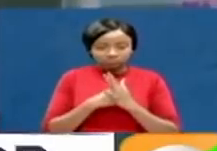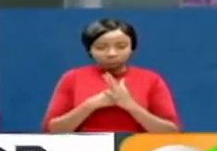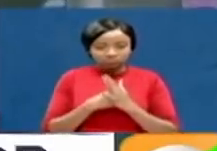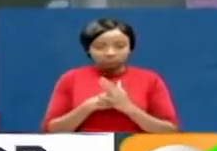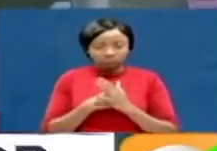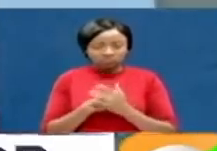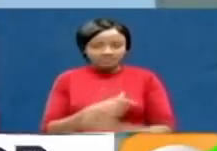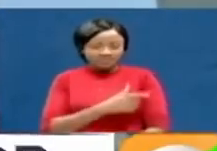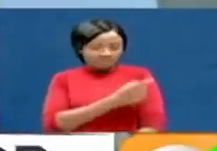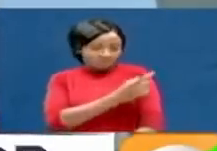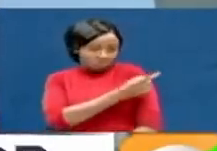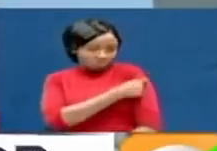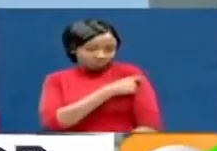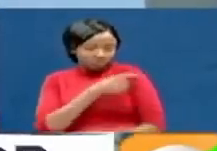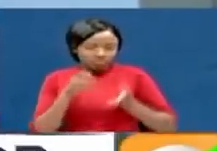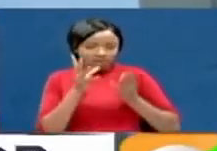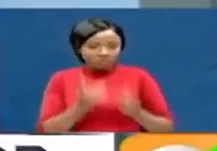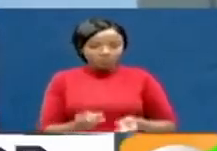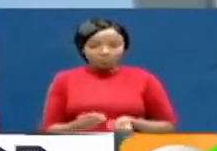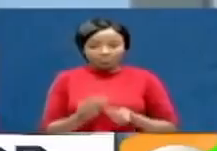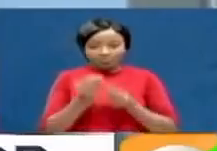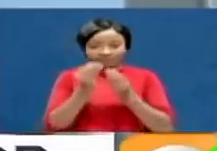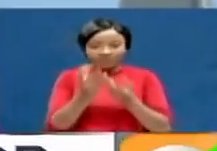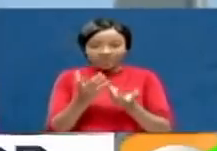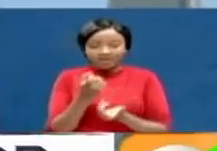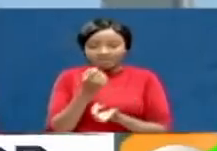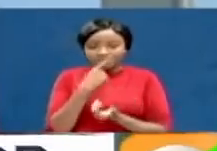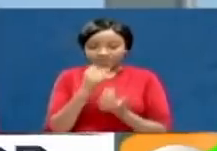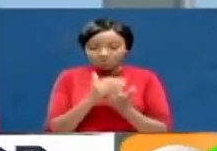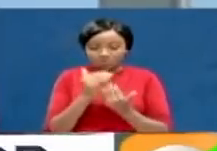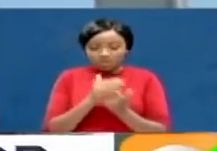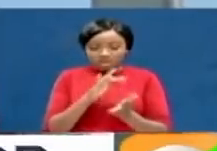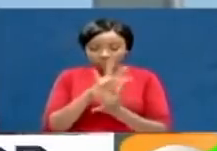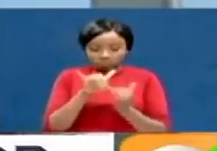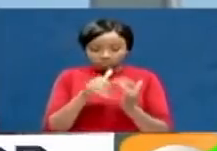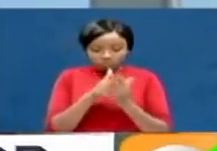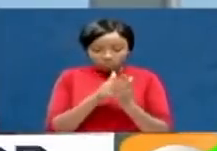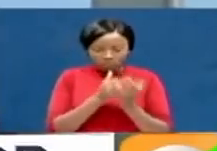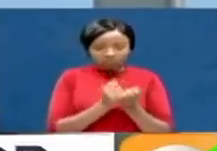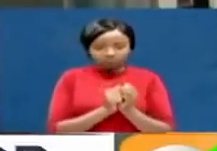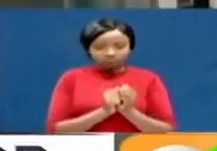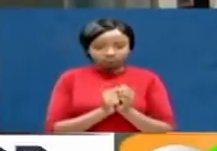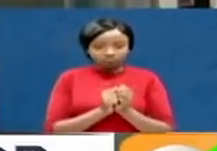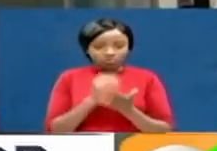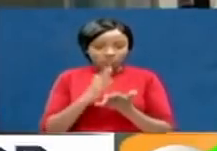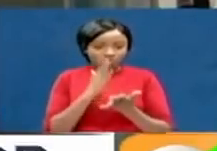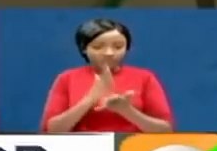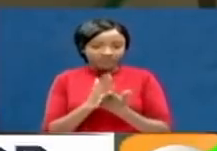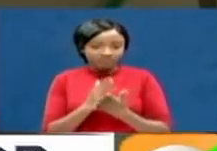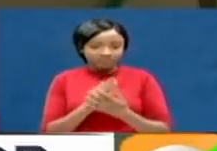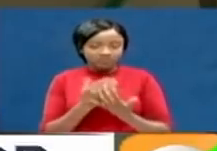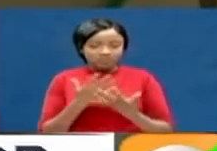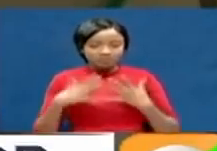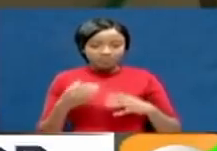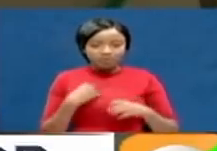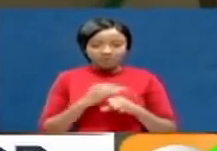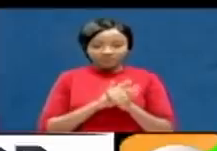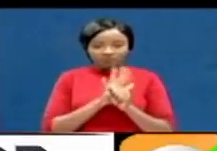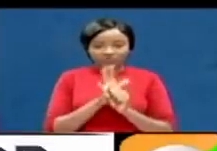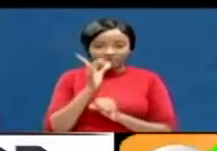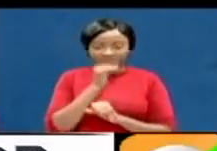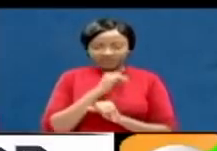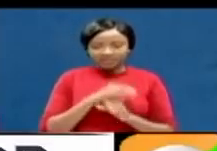Medicare to 10 out of the 122 confirmed positive cases of the virus. In the facility's intensive care